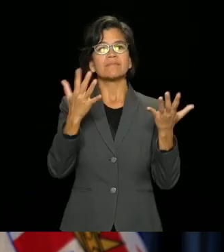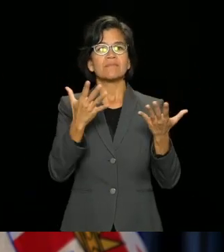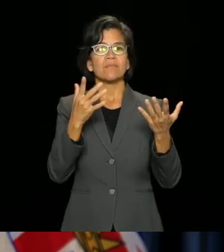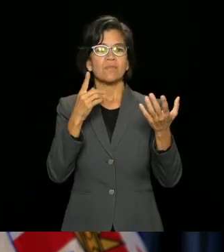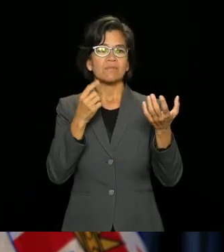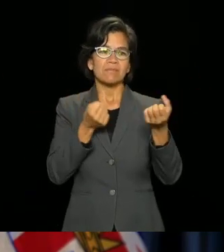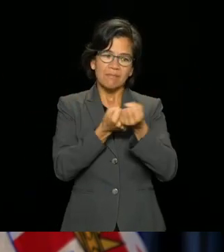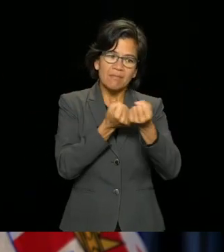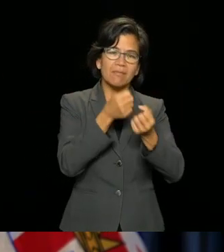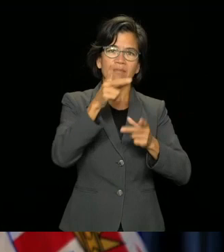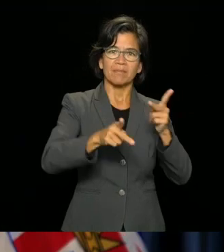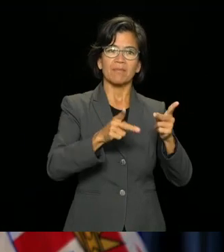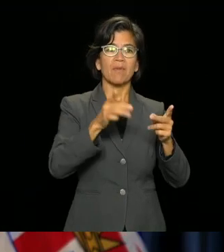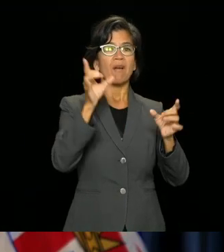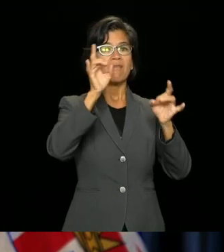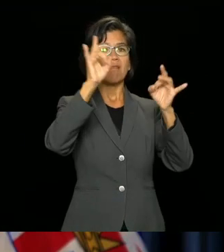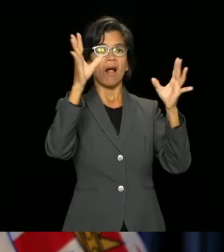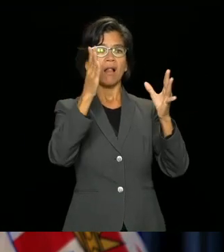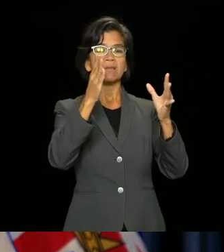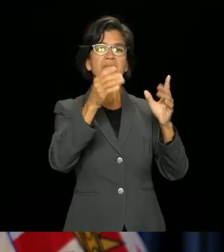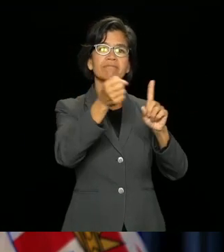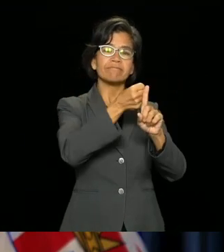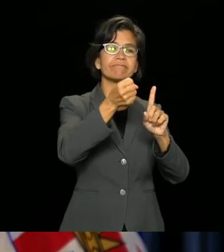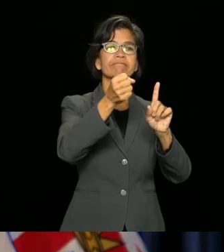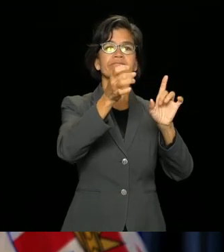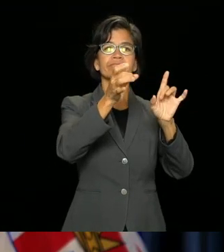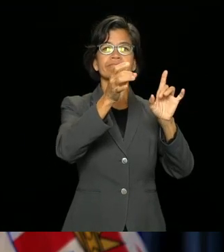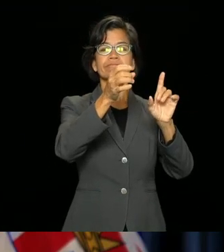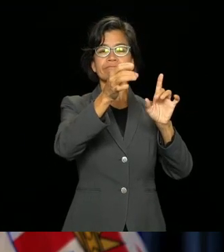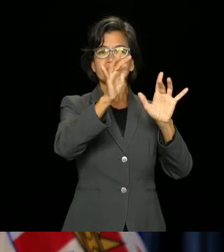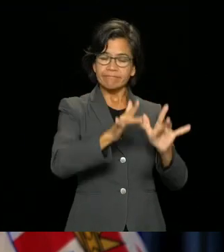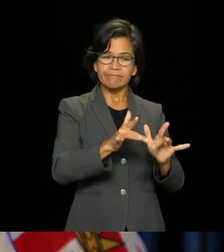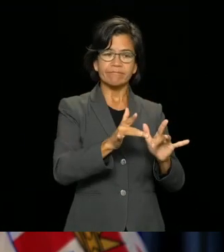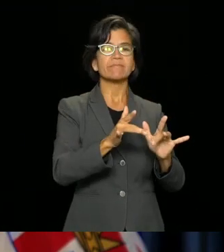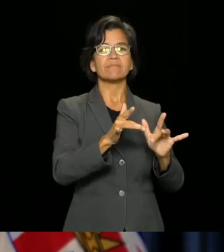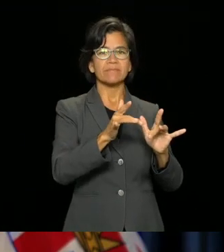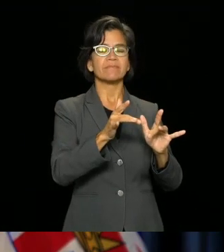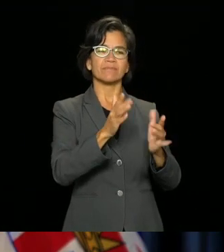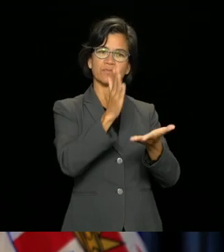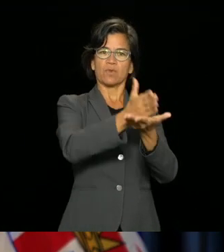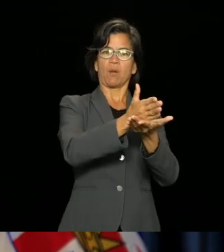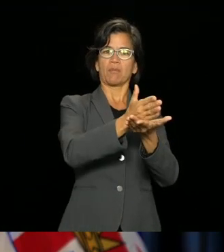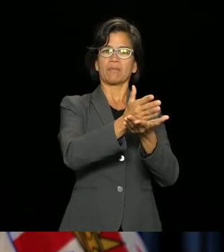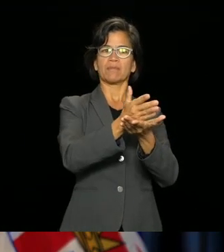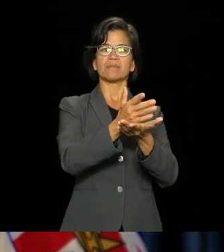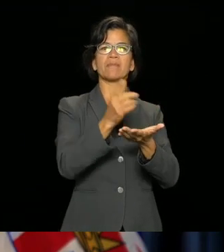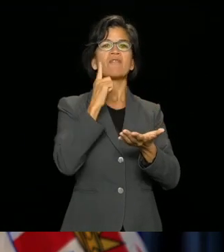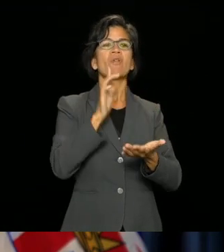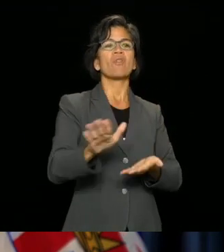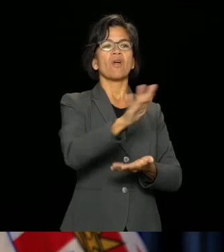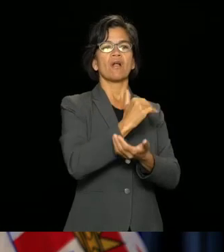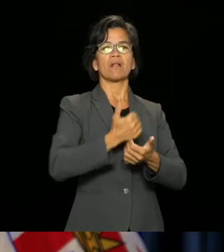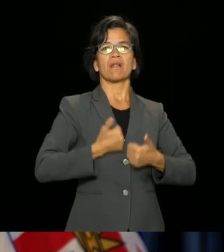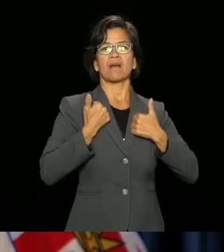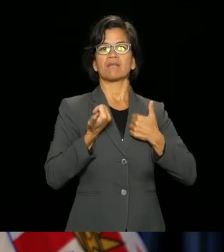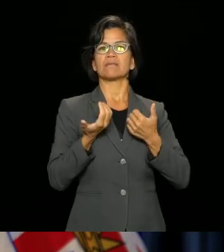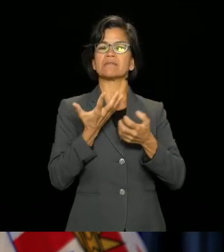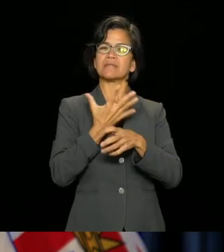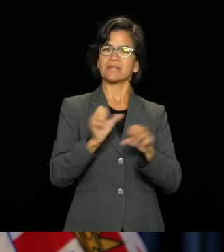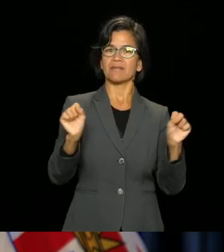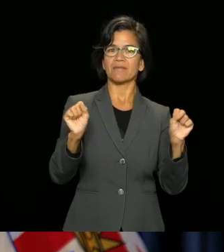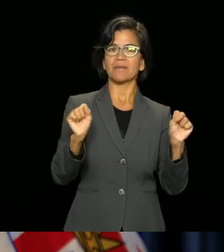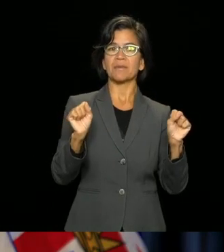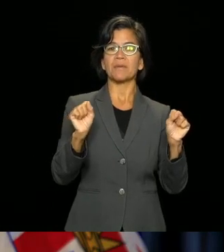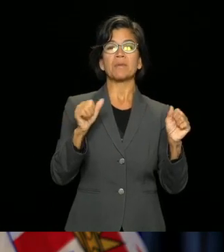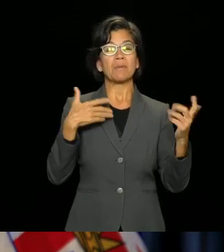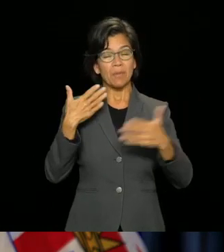to help people, to stop sexual violence from traumatizing lives. And once we are through the other side of this